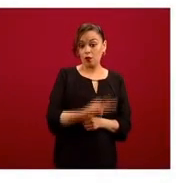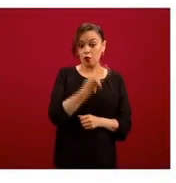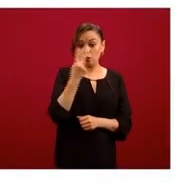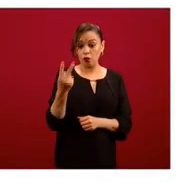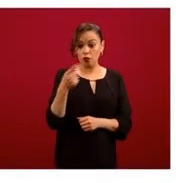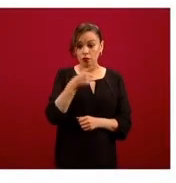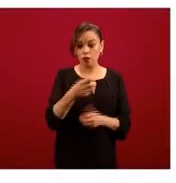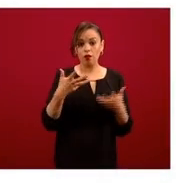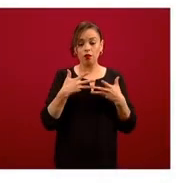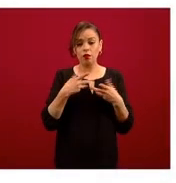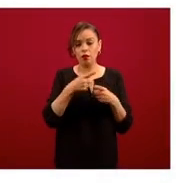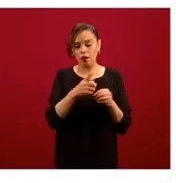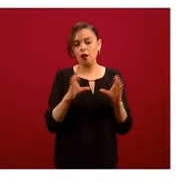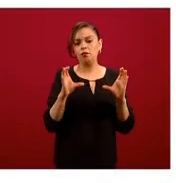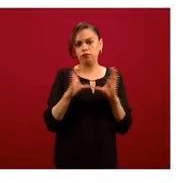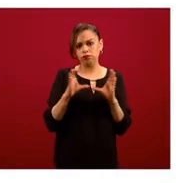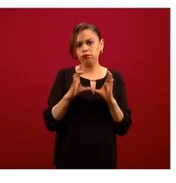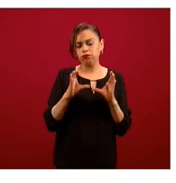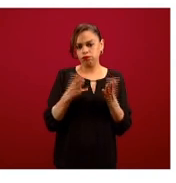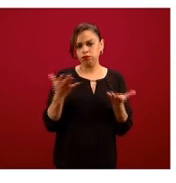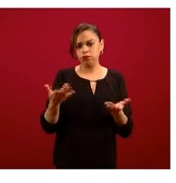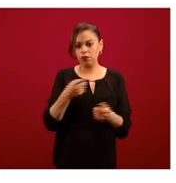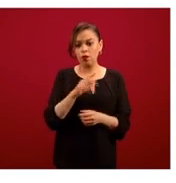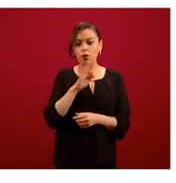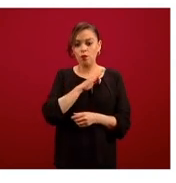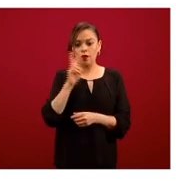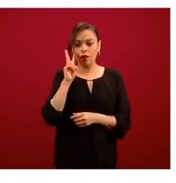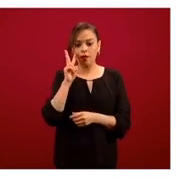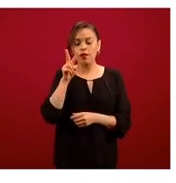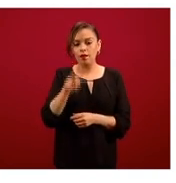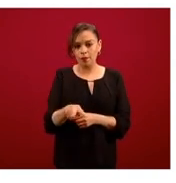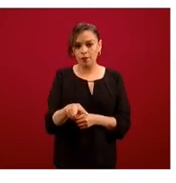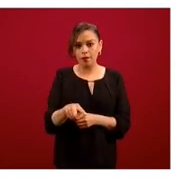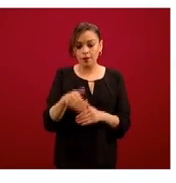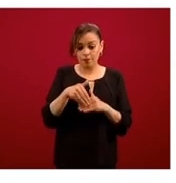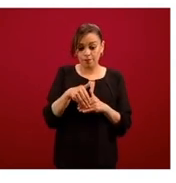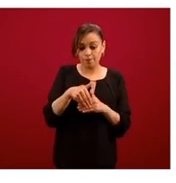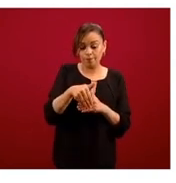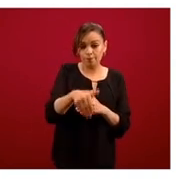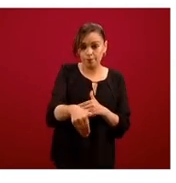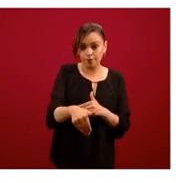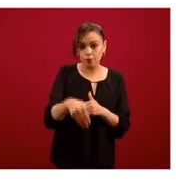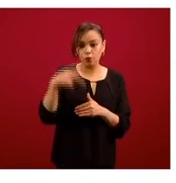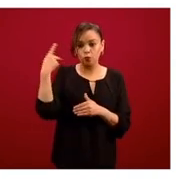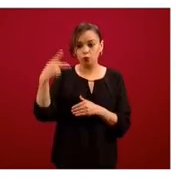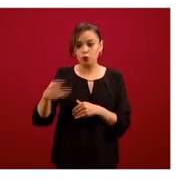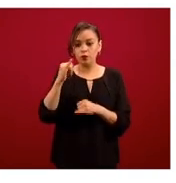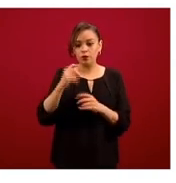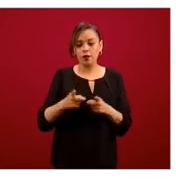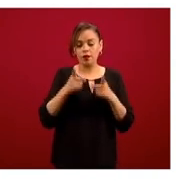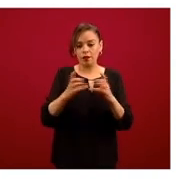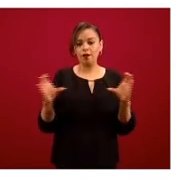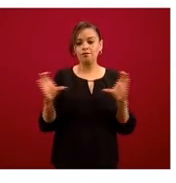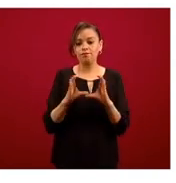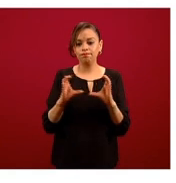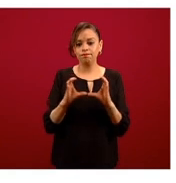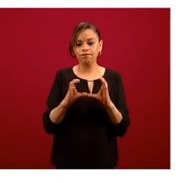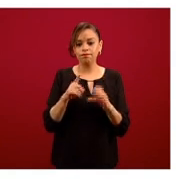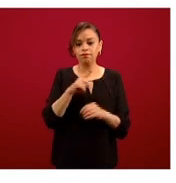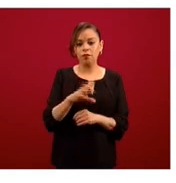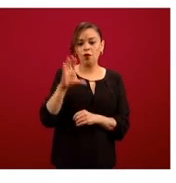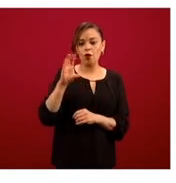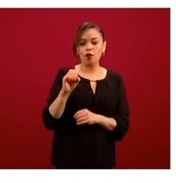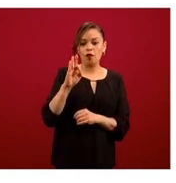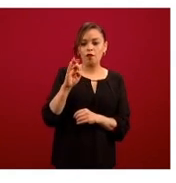been following up on and certifying. Technically, we're in the last phases here.